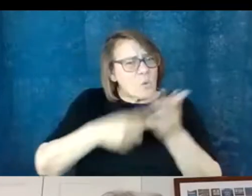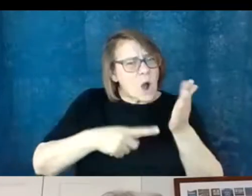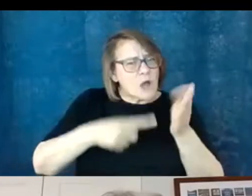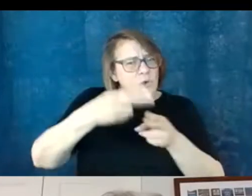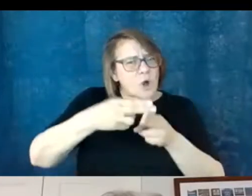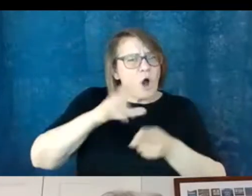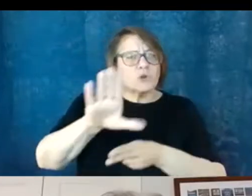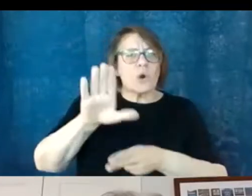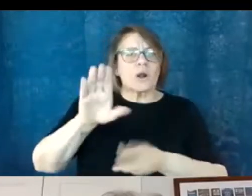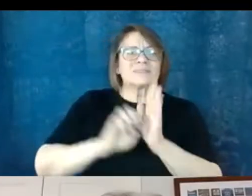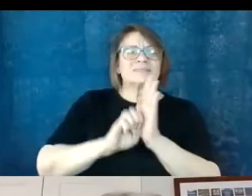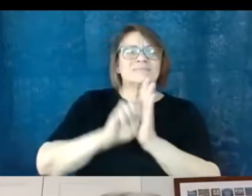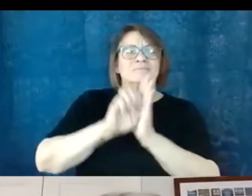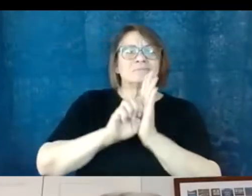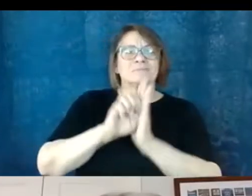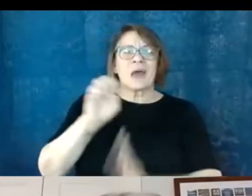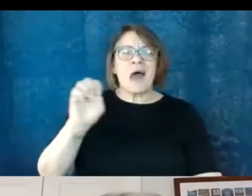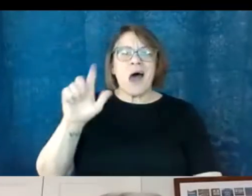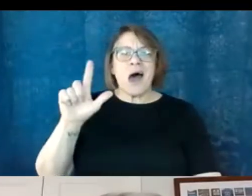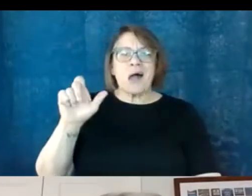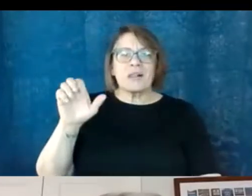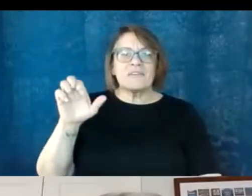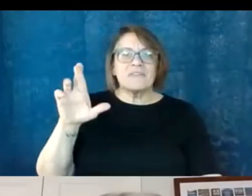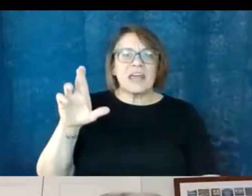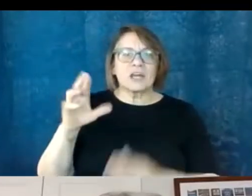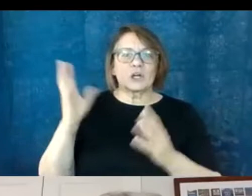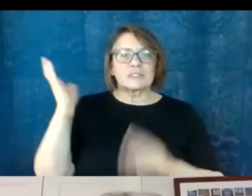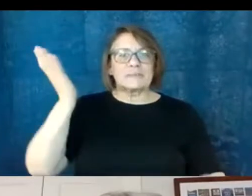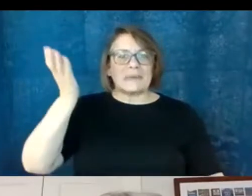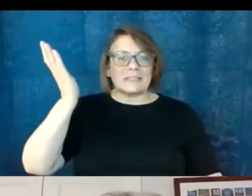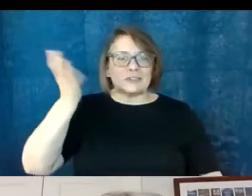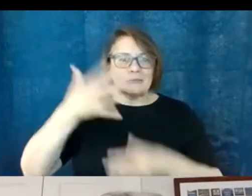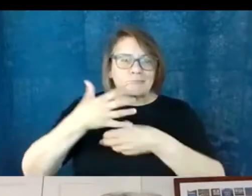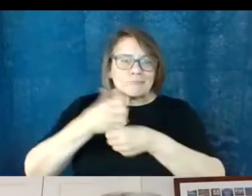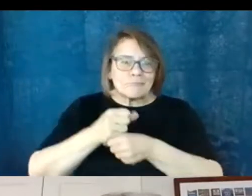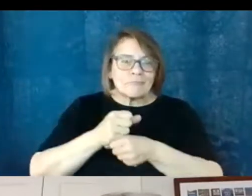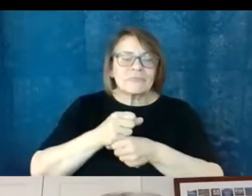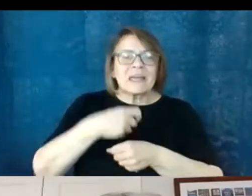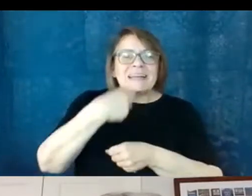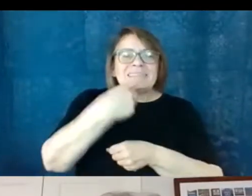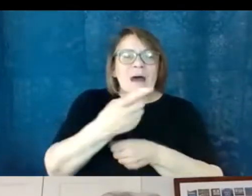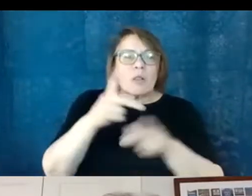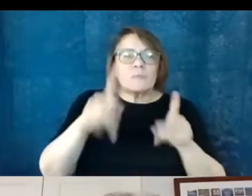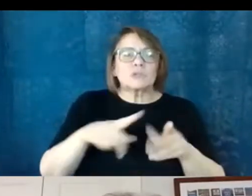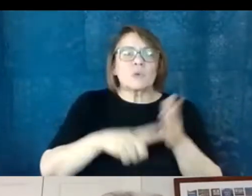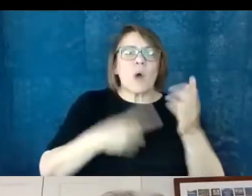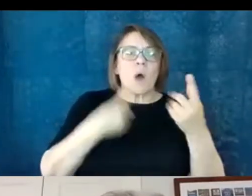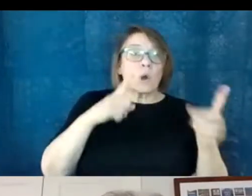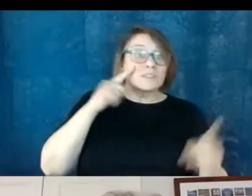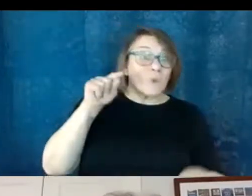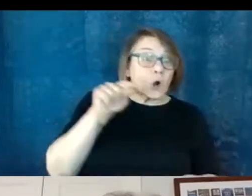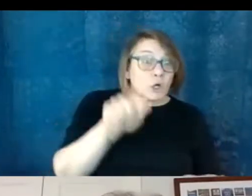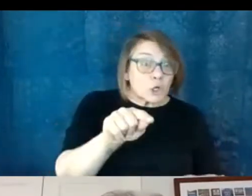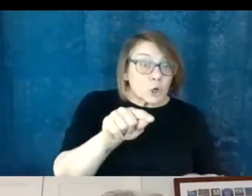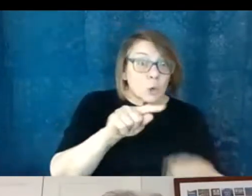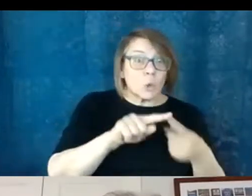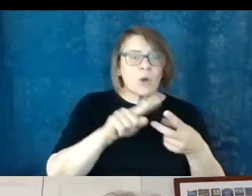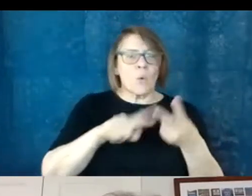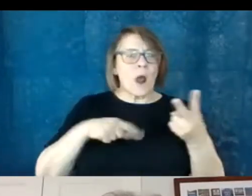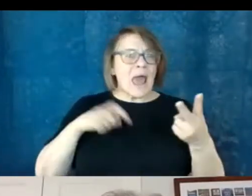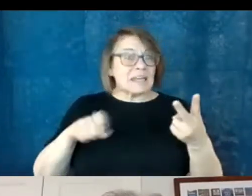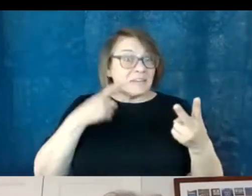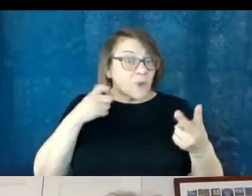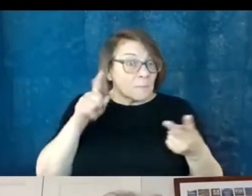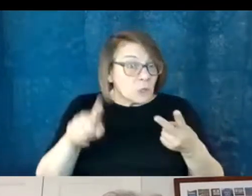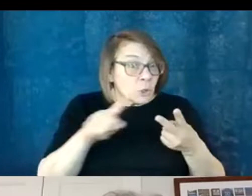elevator speech. You know, being able to tell someone, this is what works for me, this is what I need from you,